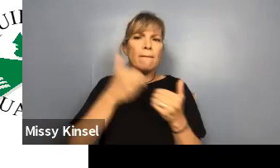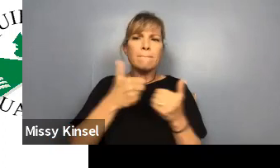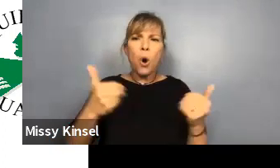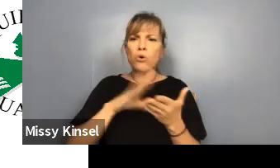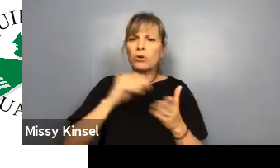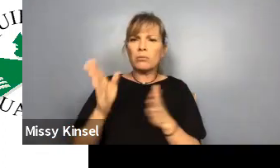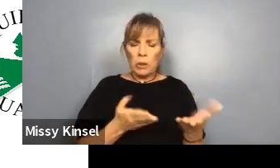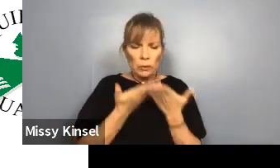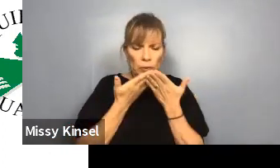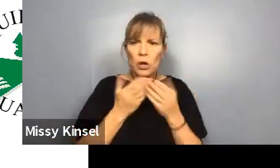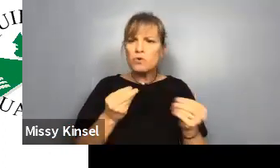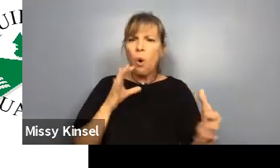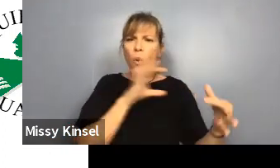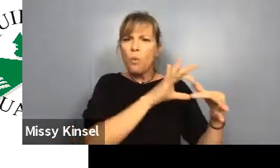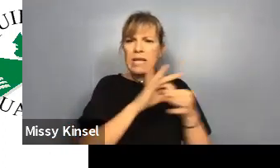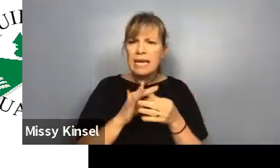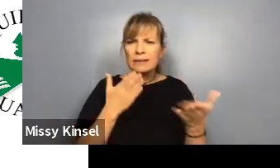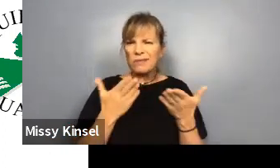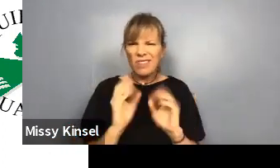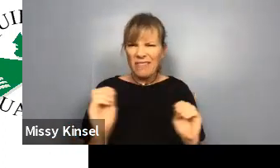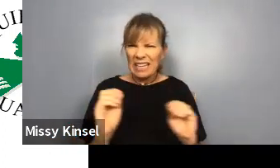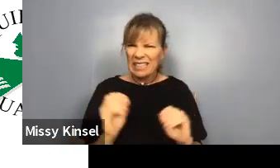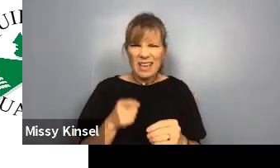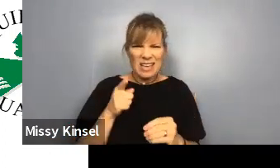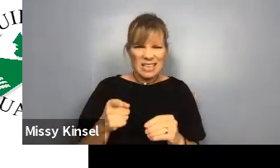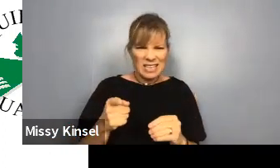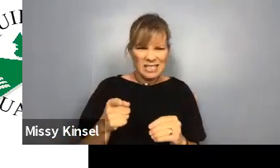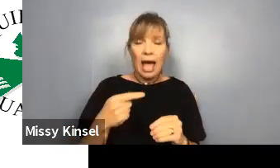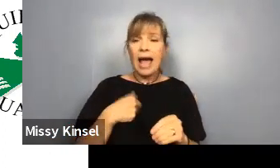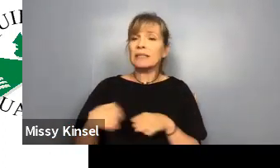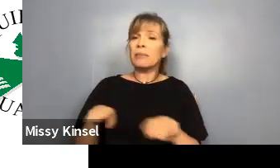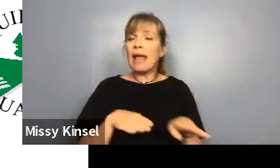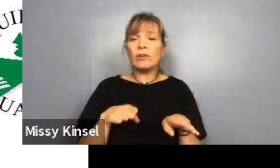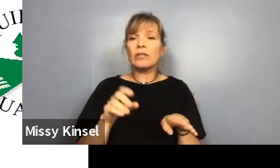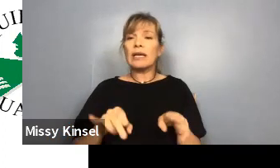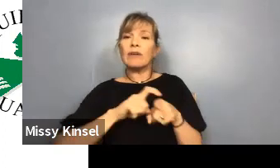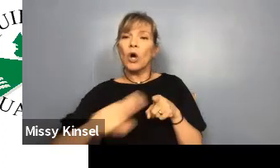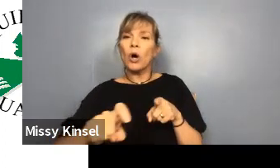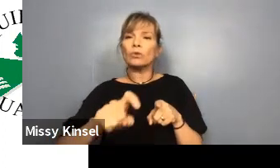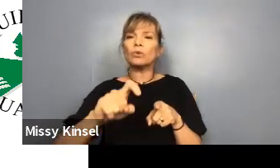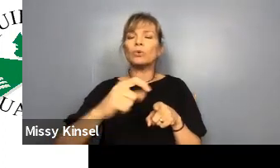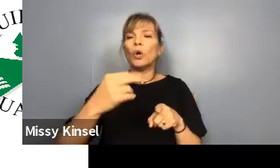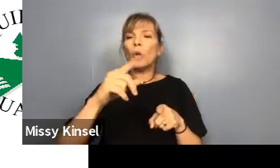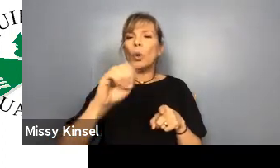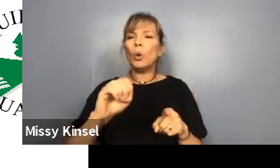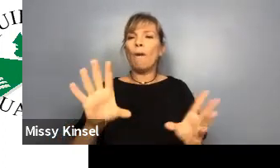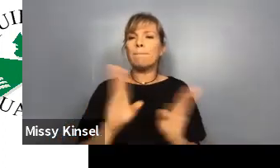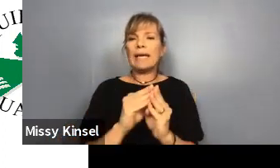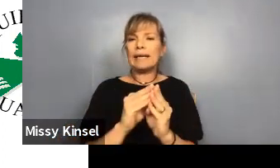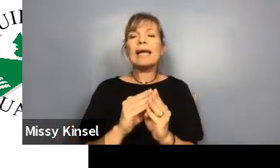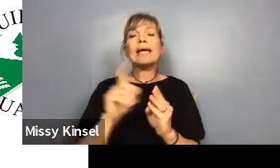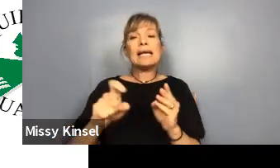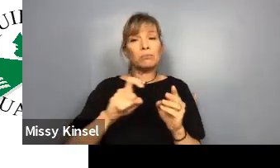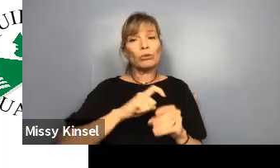not getting any related services, and he has behaviors when he has to call into Google Meets. He's supposed to call